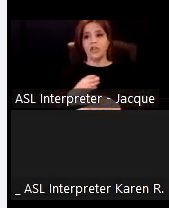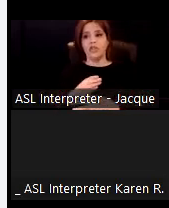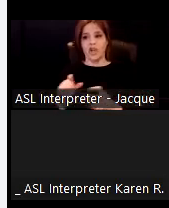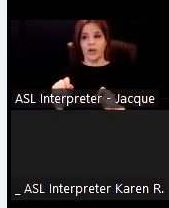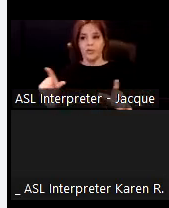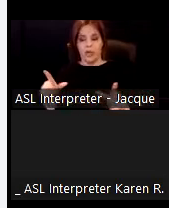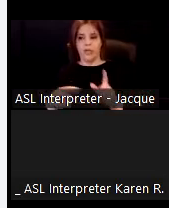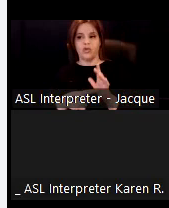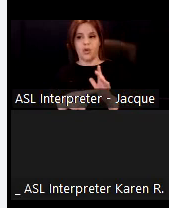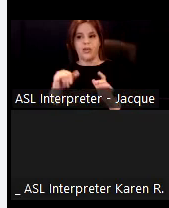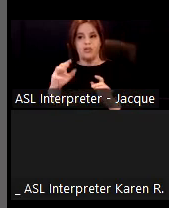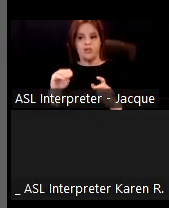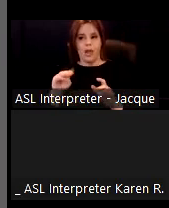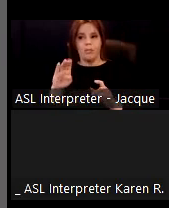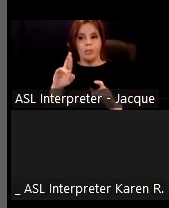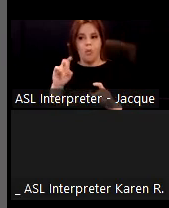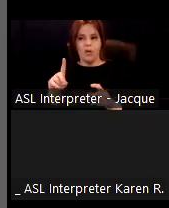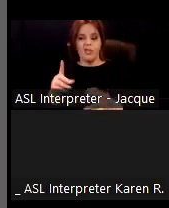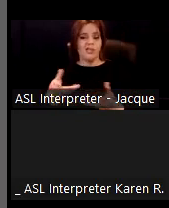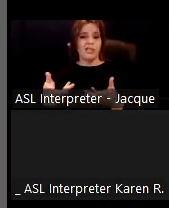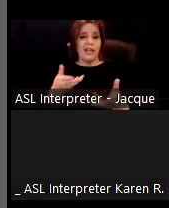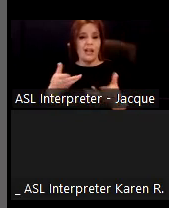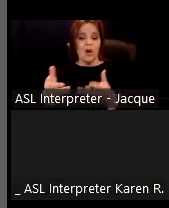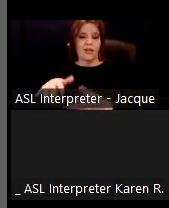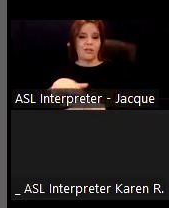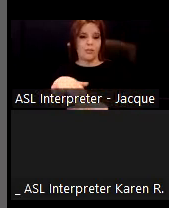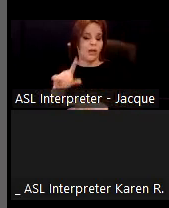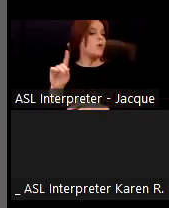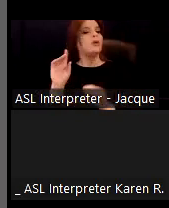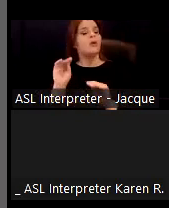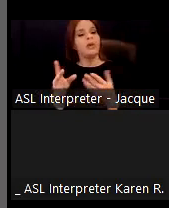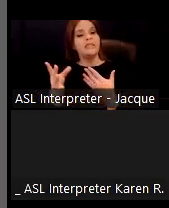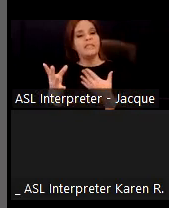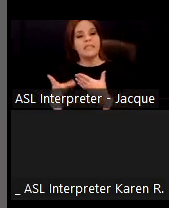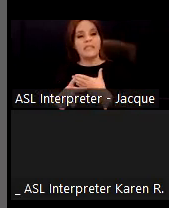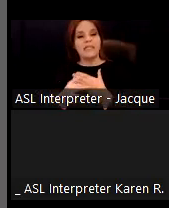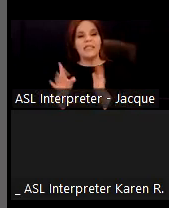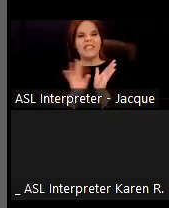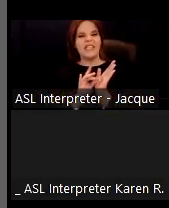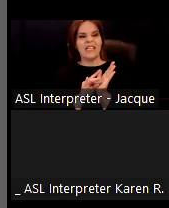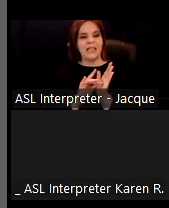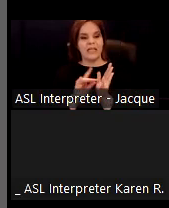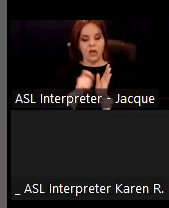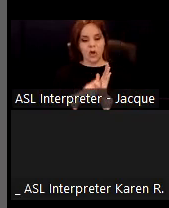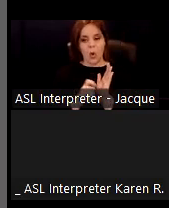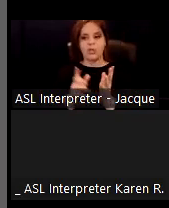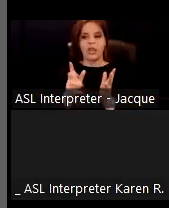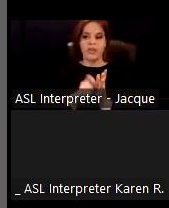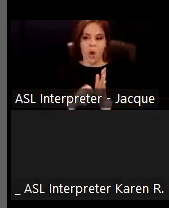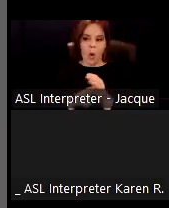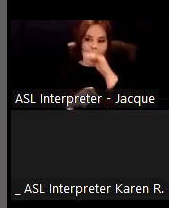Jamboard. This is an interactive space where you can put stickies in here and leave notes, or